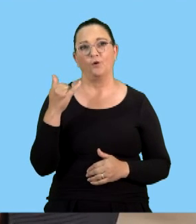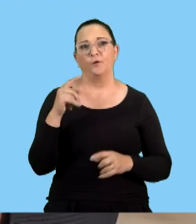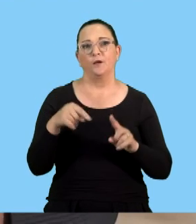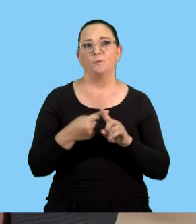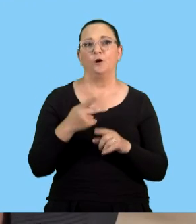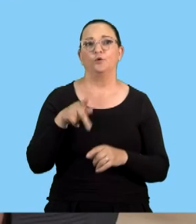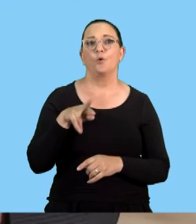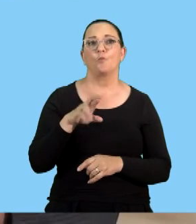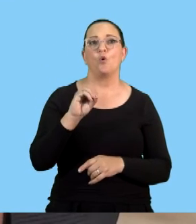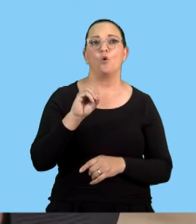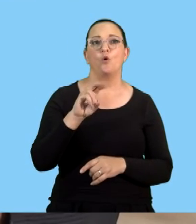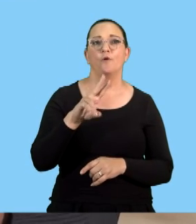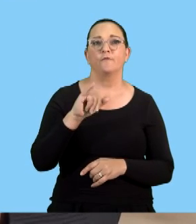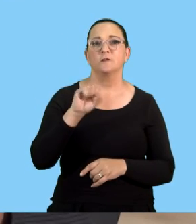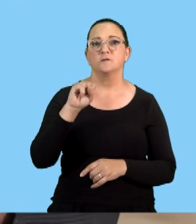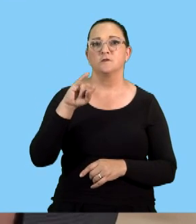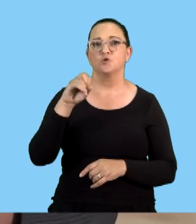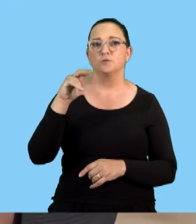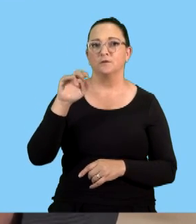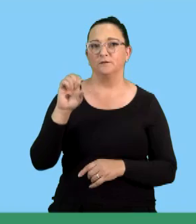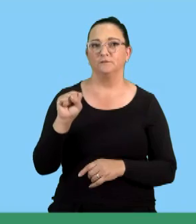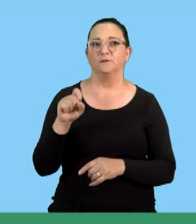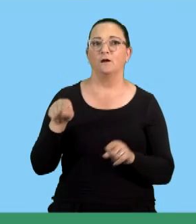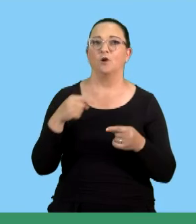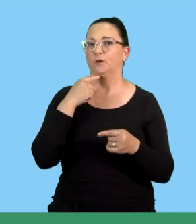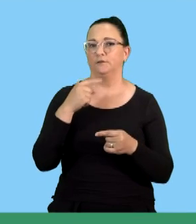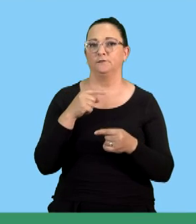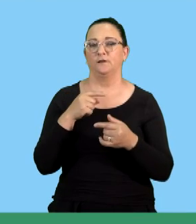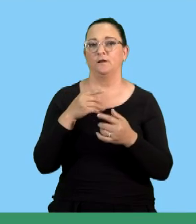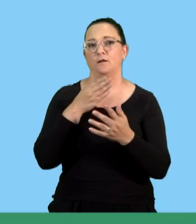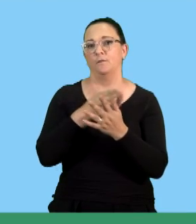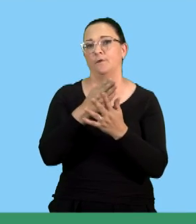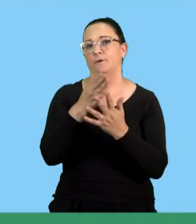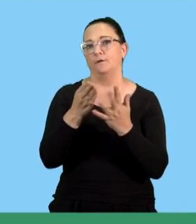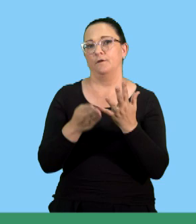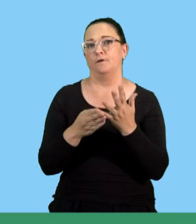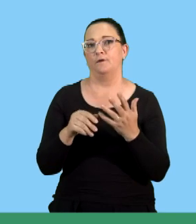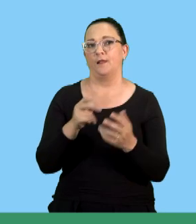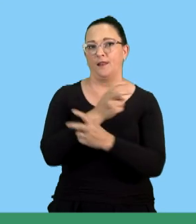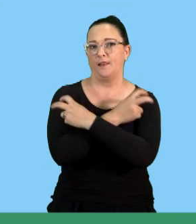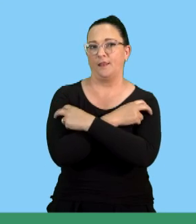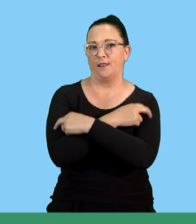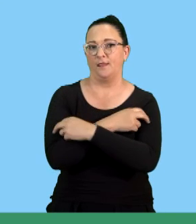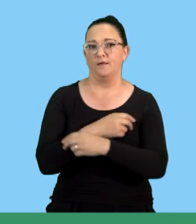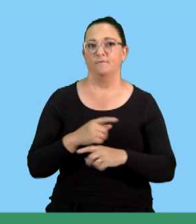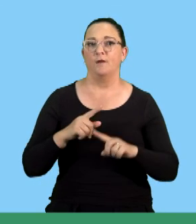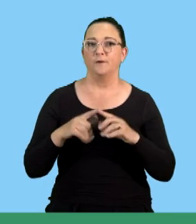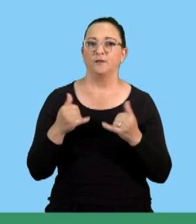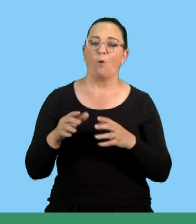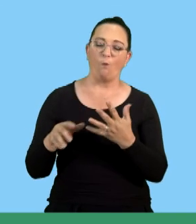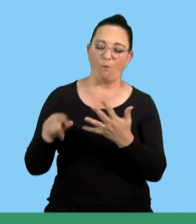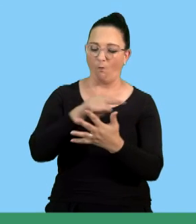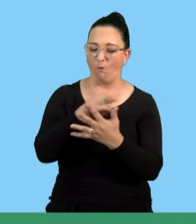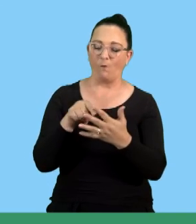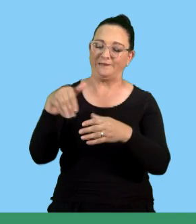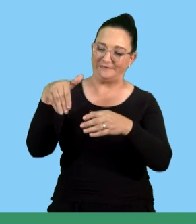about the provisions, you can't say we've got sick leave, we've got maternity leave, we've got parental leave. No. Maternity leave, parental leave, they all